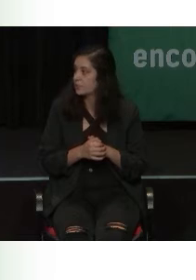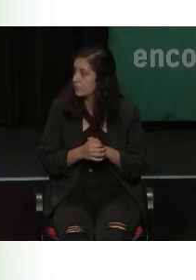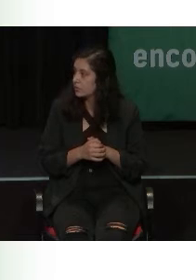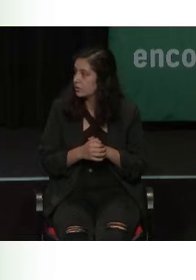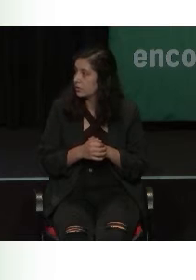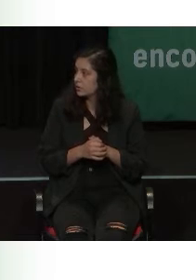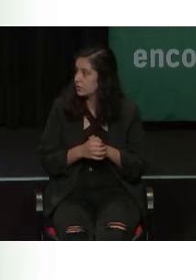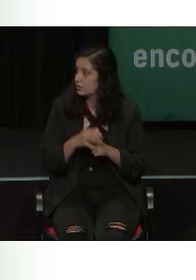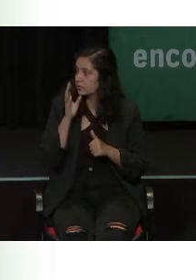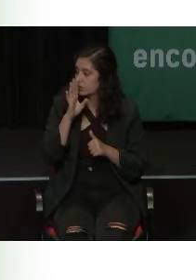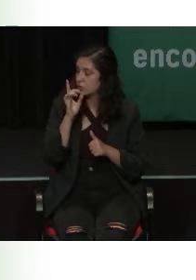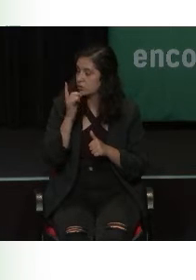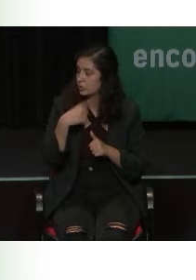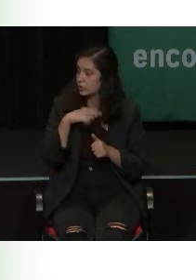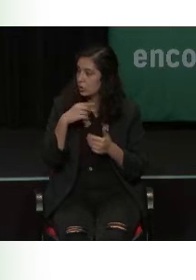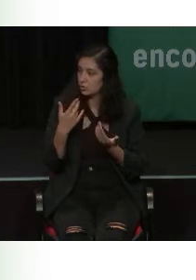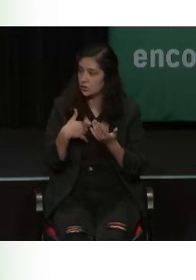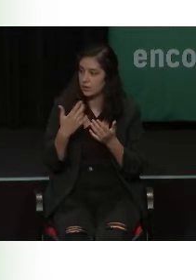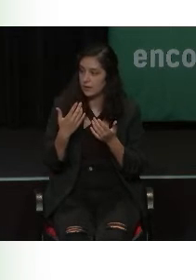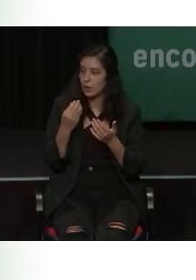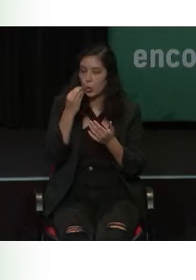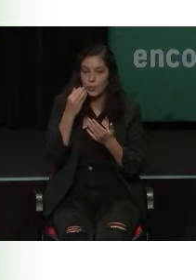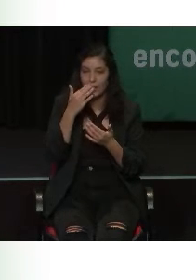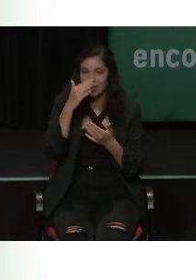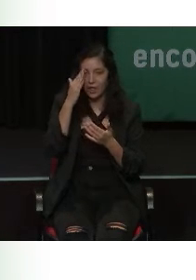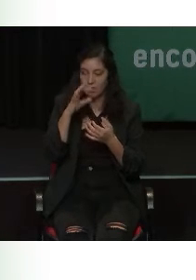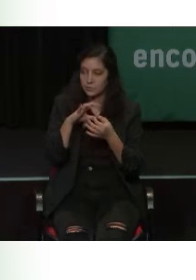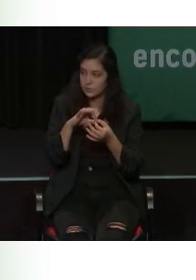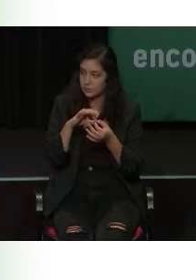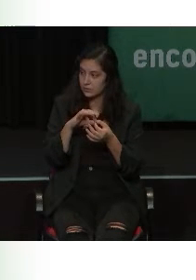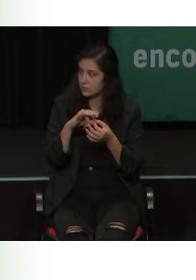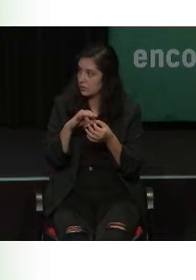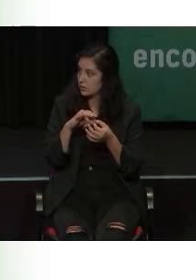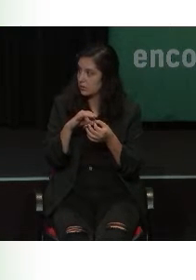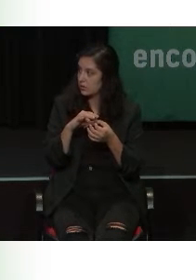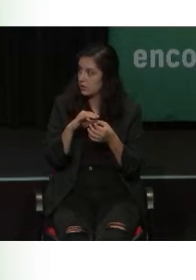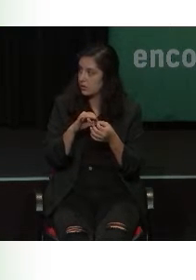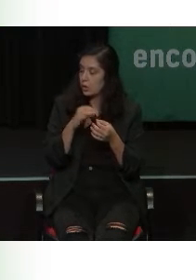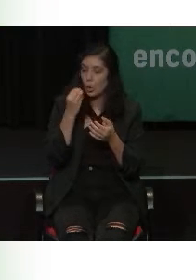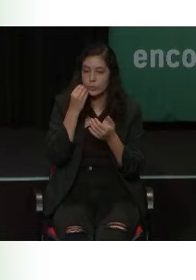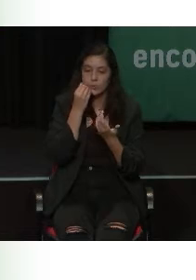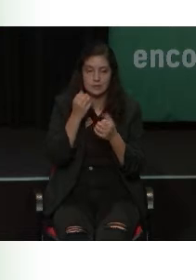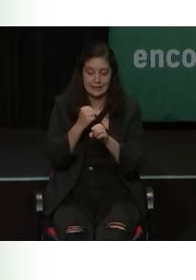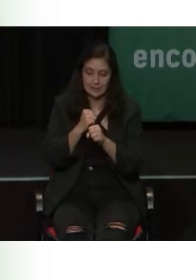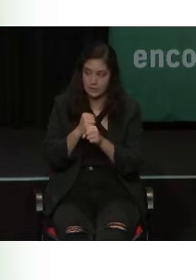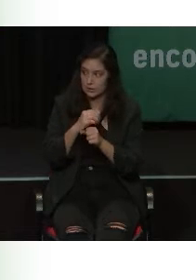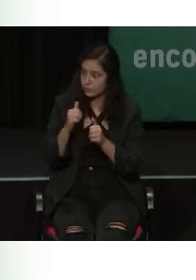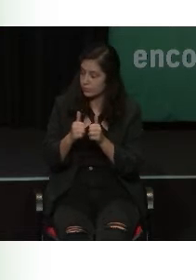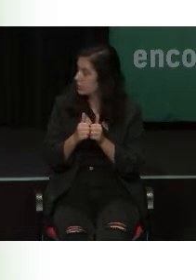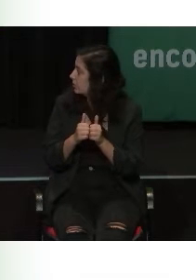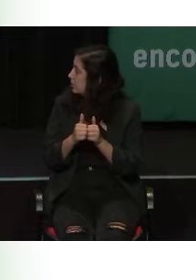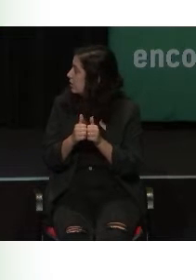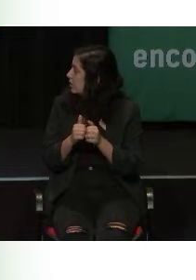However, if we now ask the age effect, and because we had 2 cohorts, one healthcare workers, other nursing